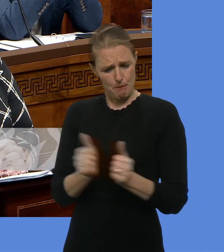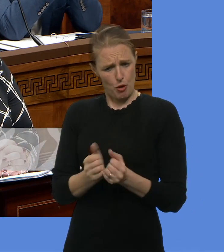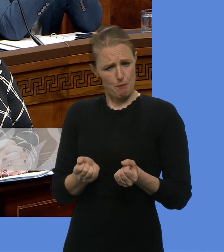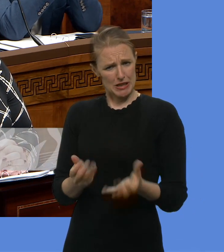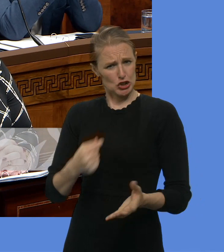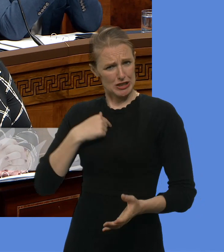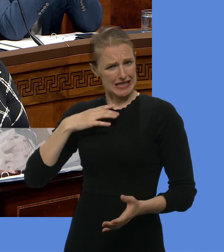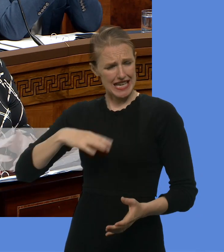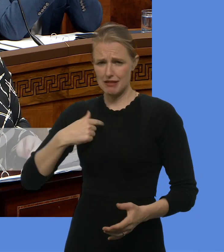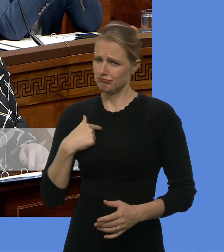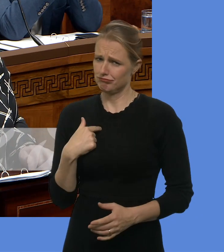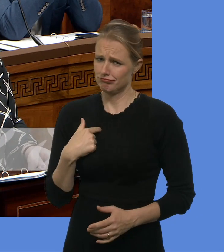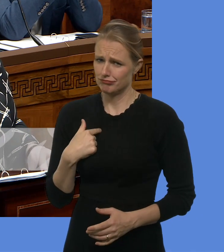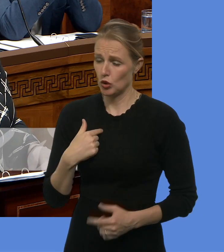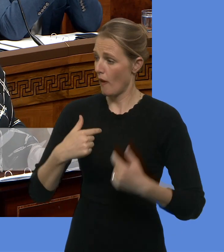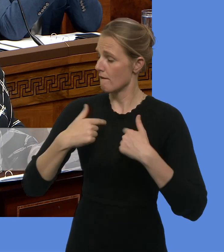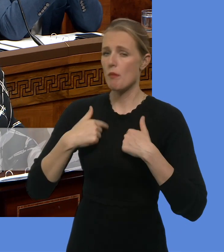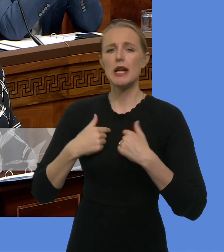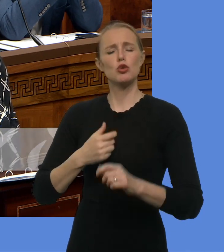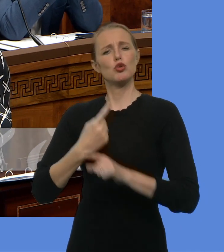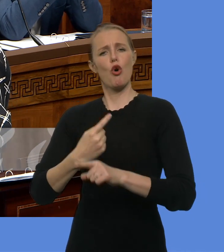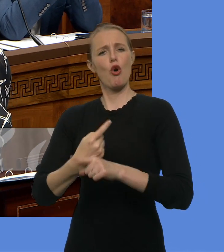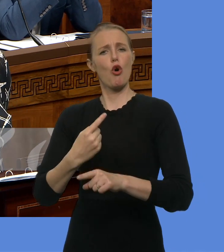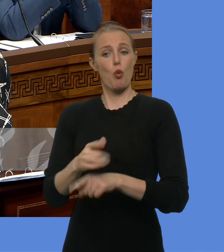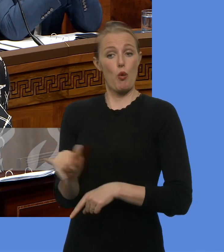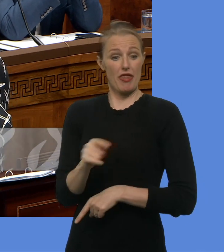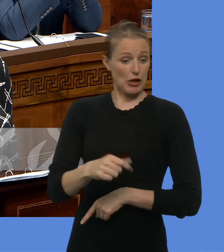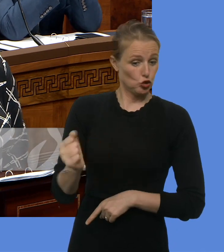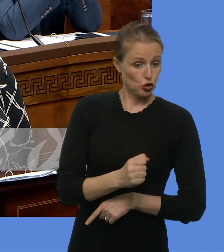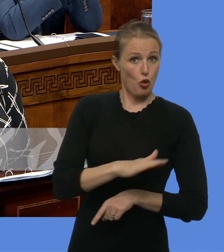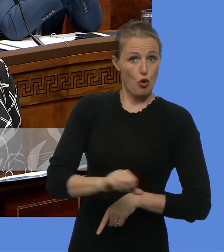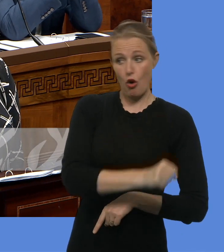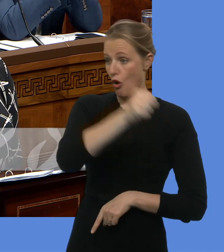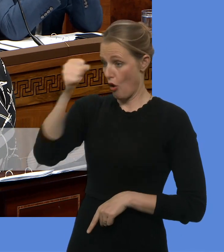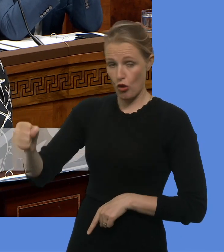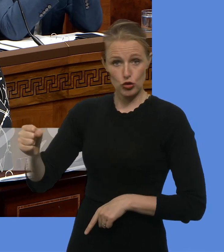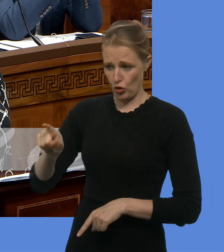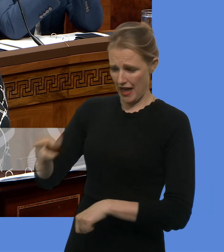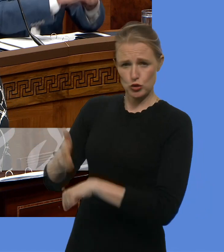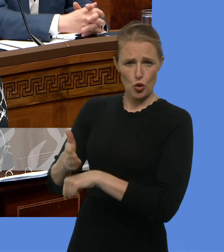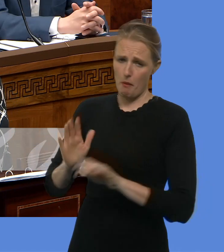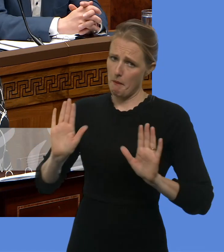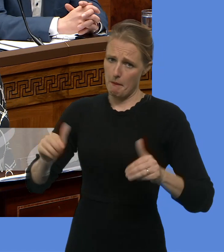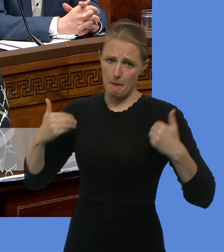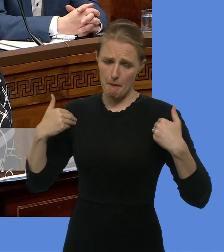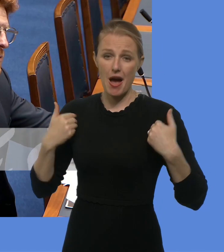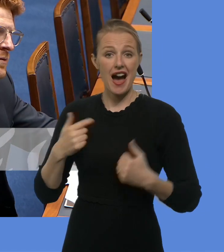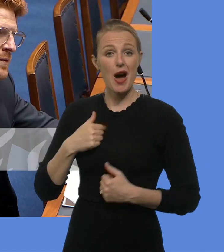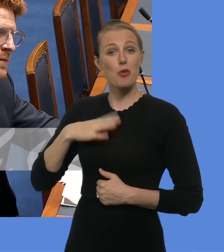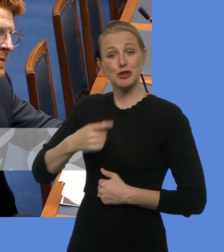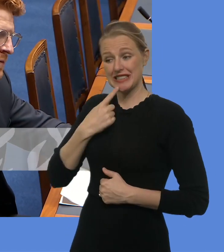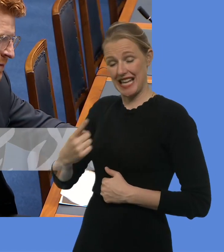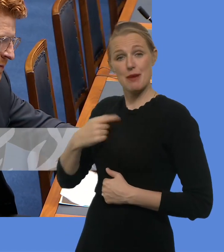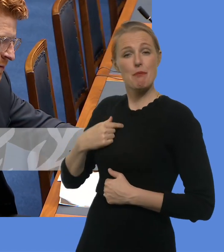it would not be for me to discuss whether or not somebody should or should not have been appointed to a job. But I want to wish my former permanent